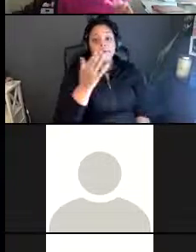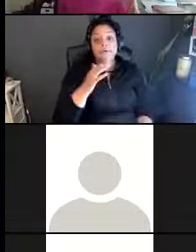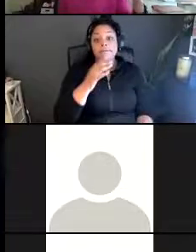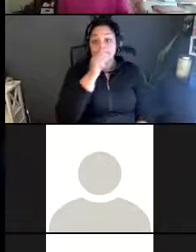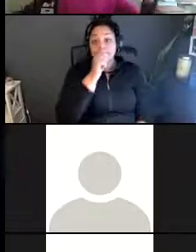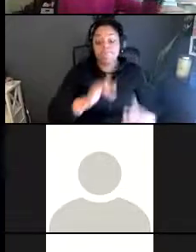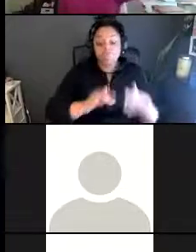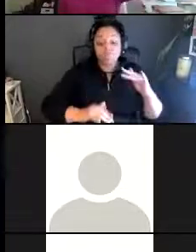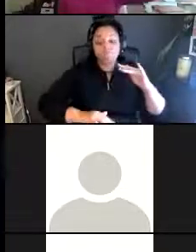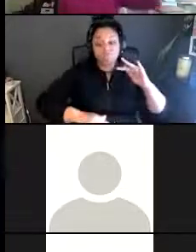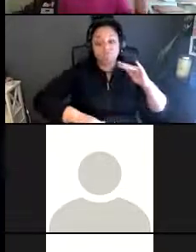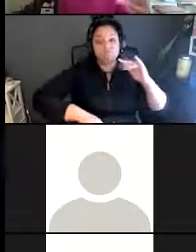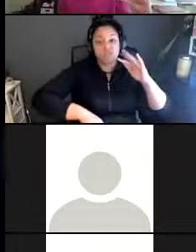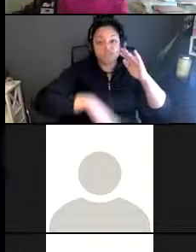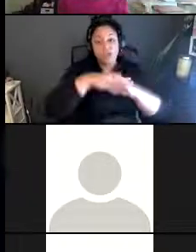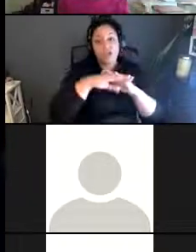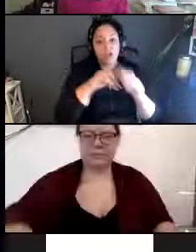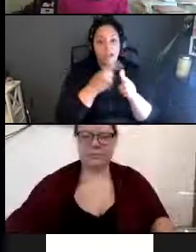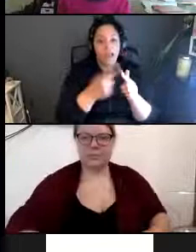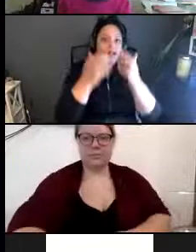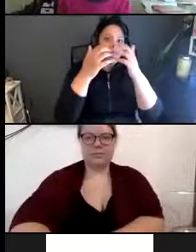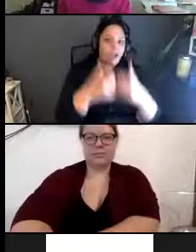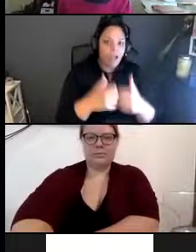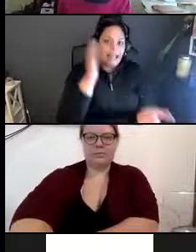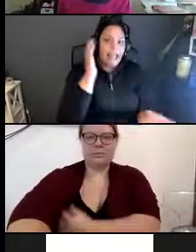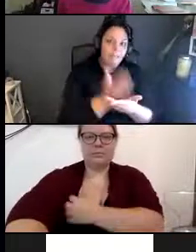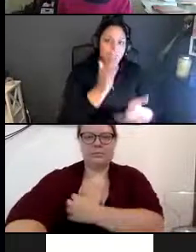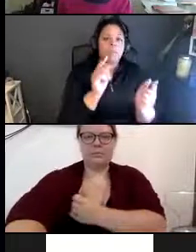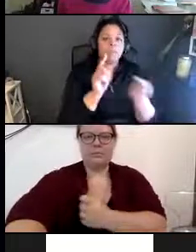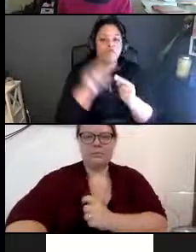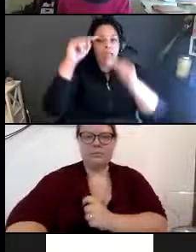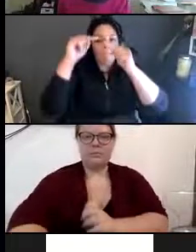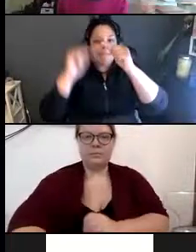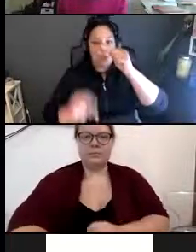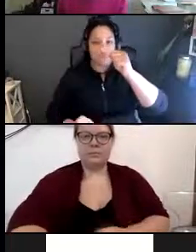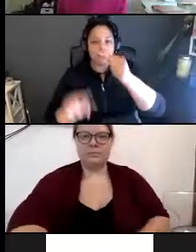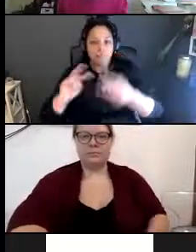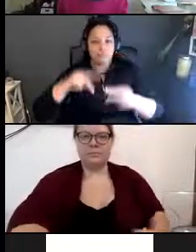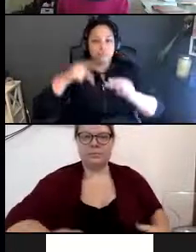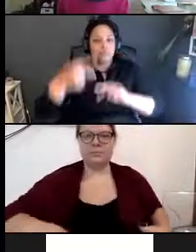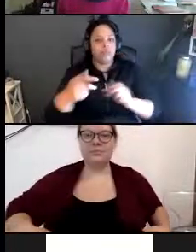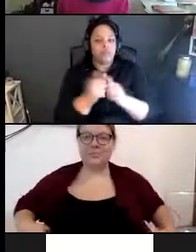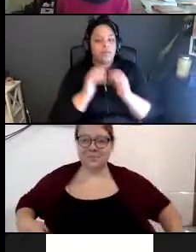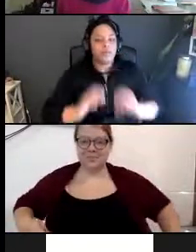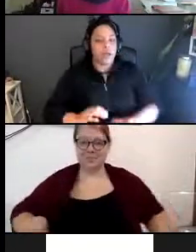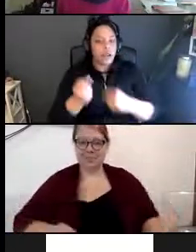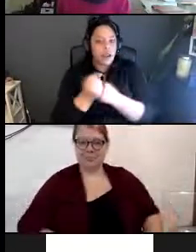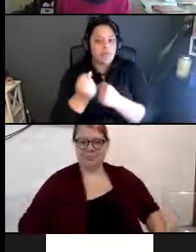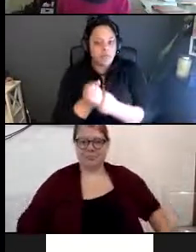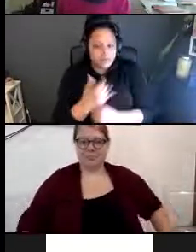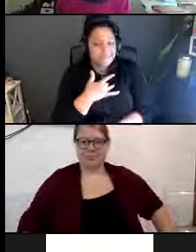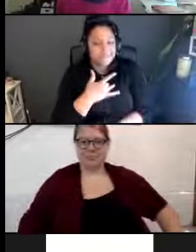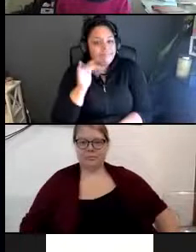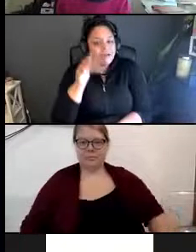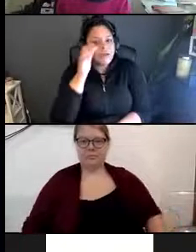A bottom-up rather than a top-down approach based on client advocacy. Mostly, you know, that came